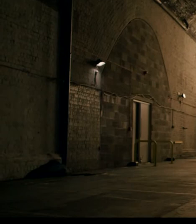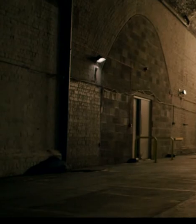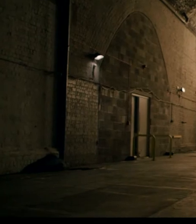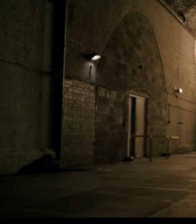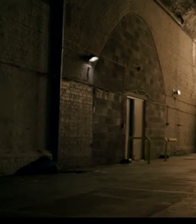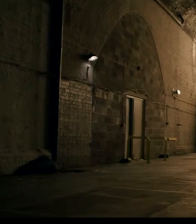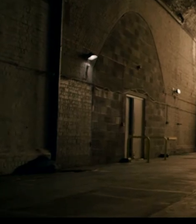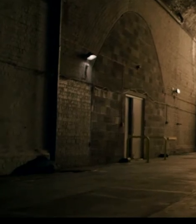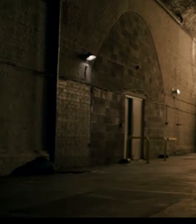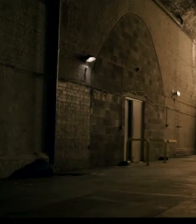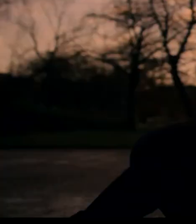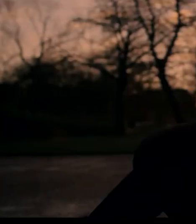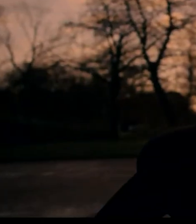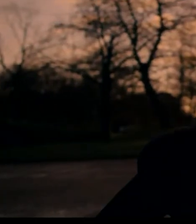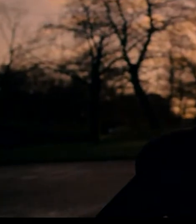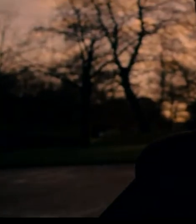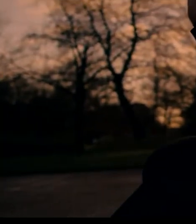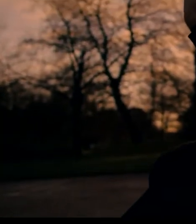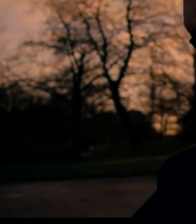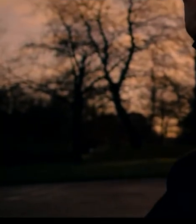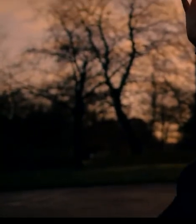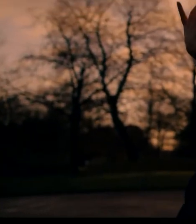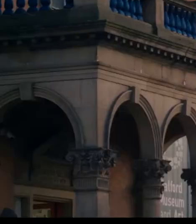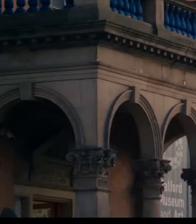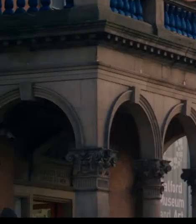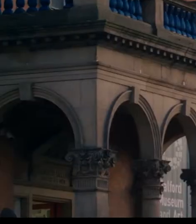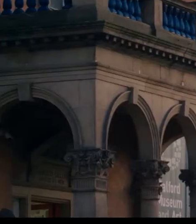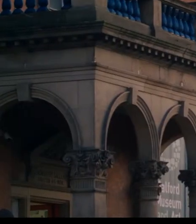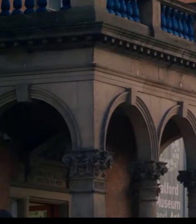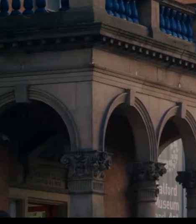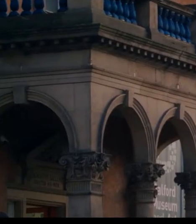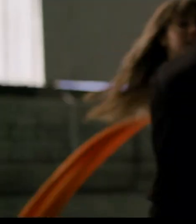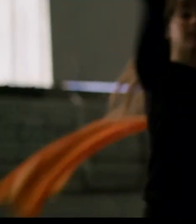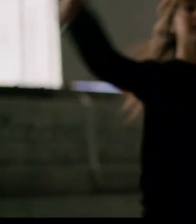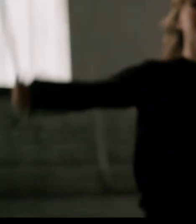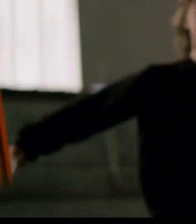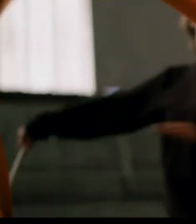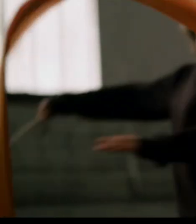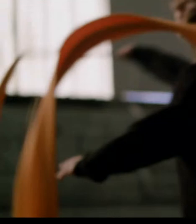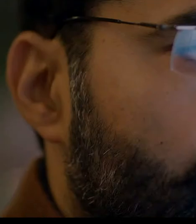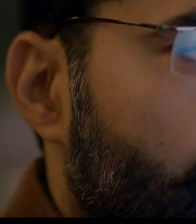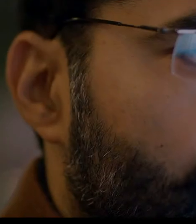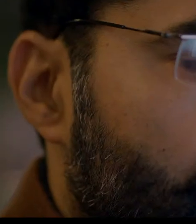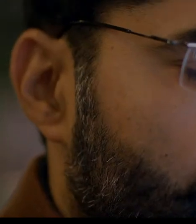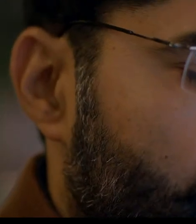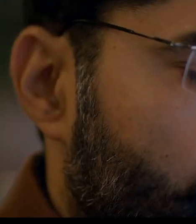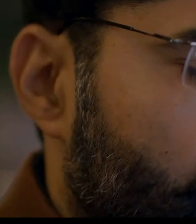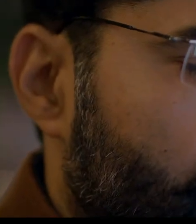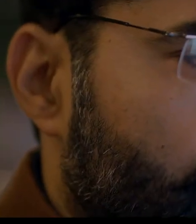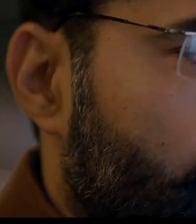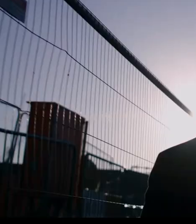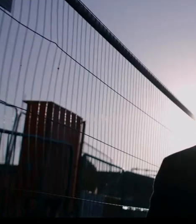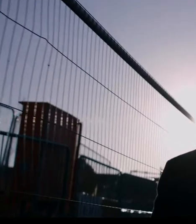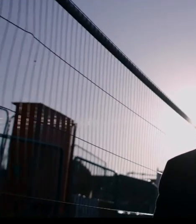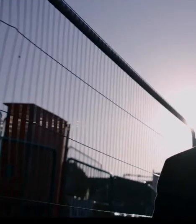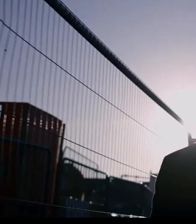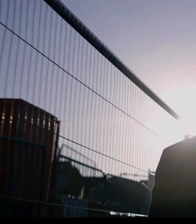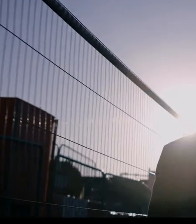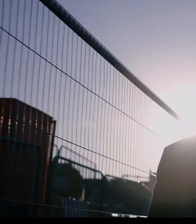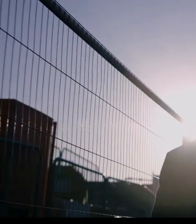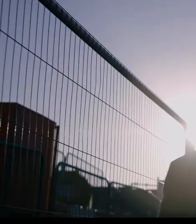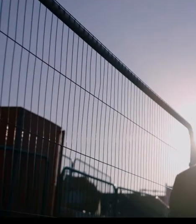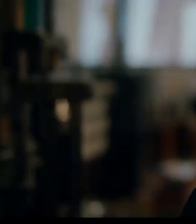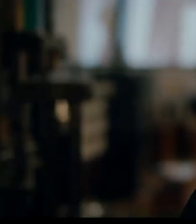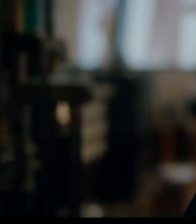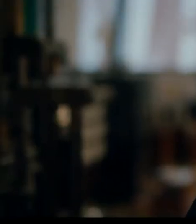Excuse me, if I could just get everybody to take their seats, please. Thank you. We'll be starting in just a couple of minutes. So please